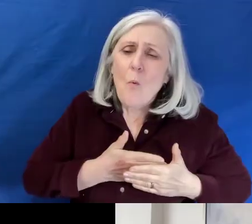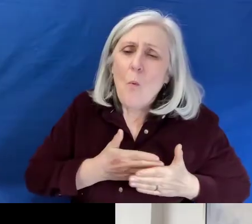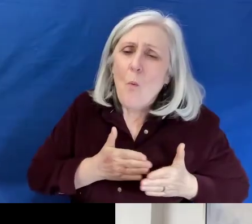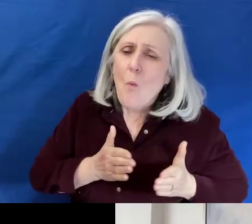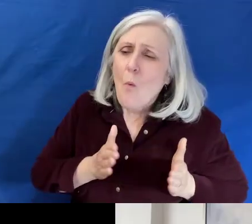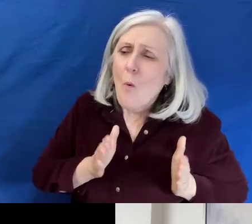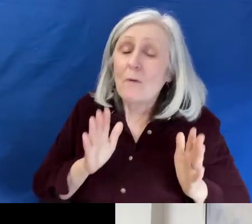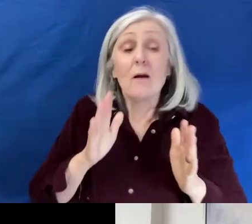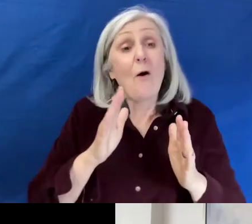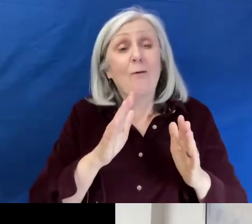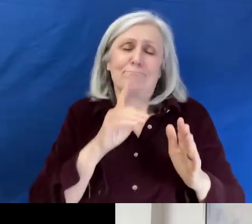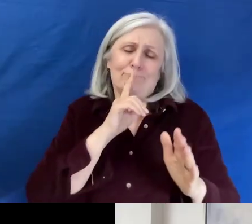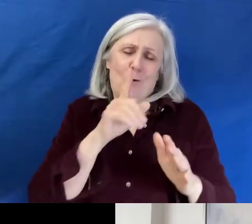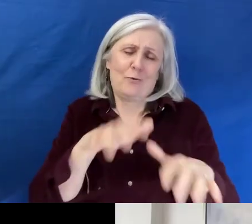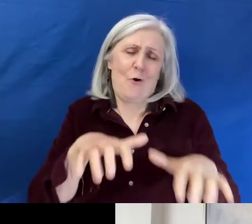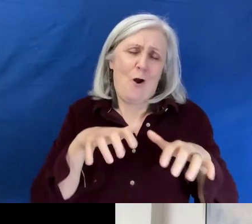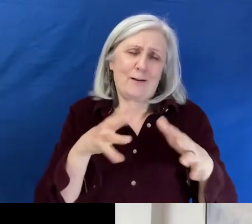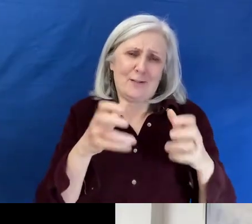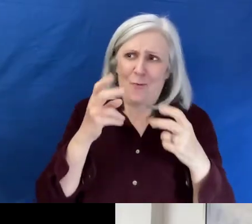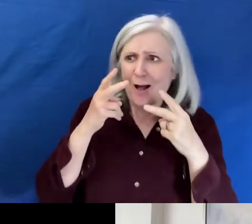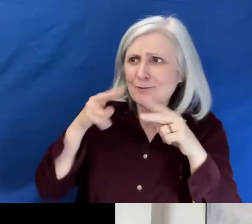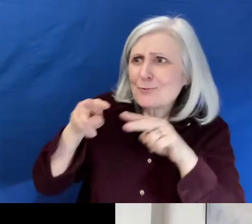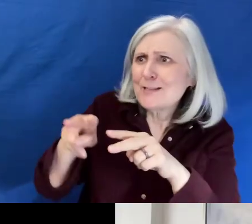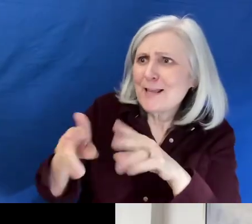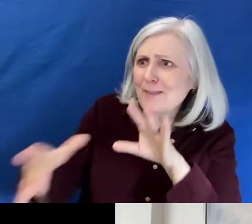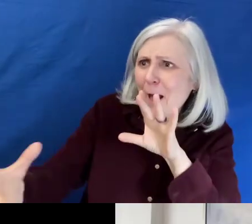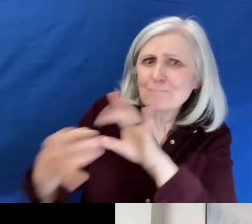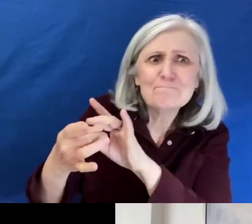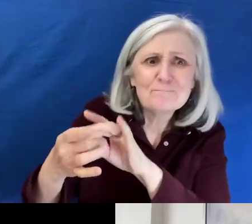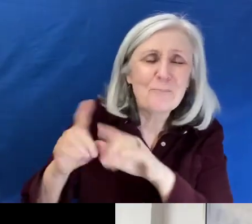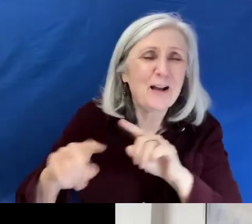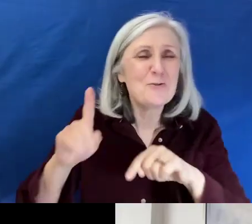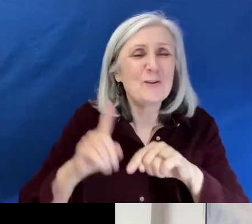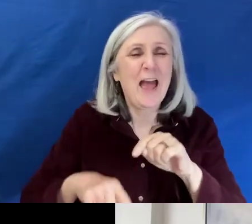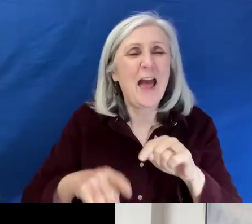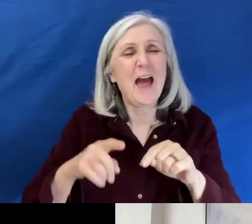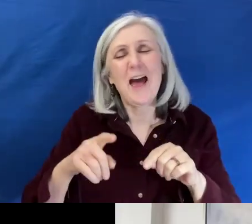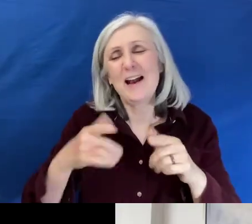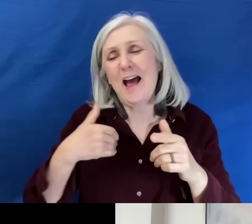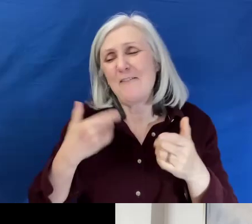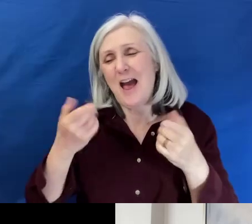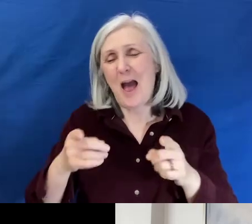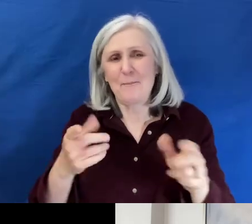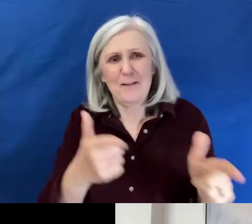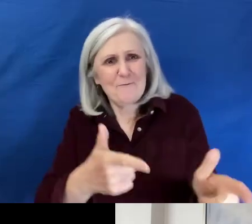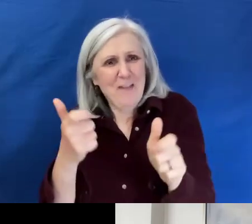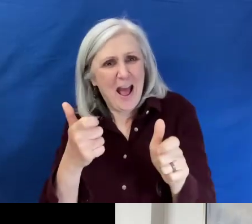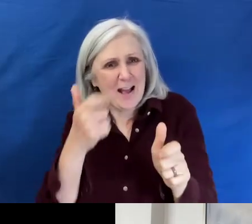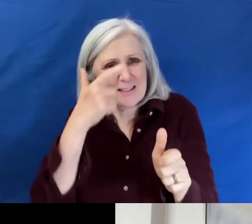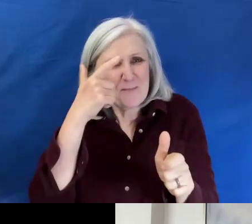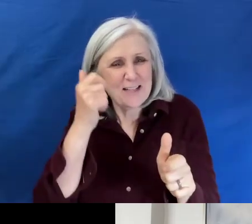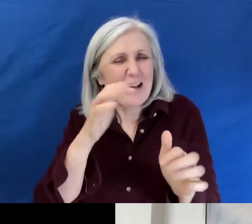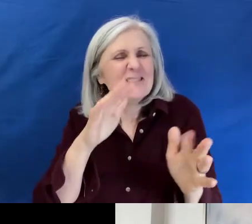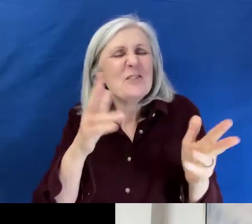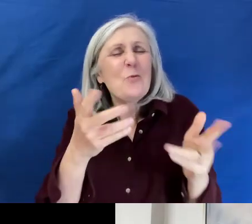wants to see them come together. But at the same time, you can't give the audience too much too fast because it's that slow